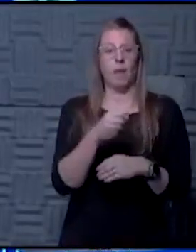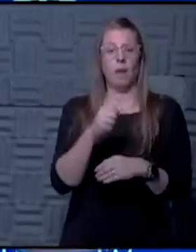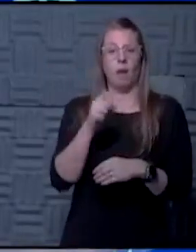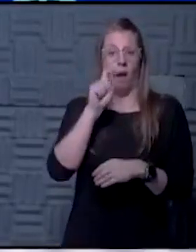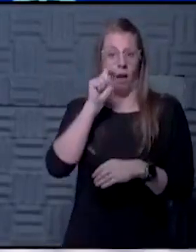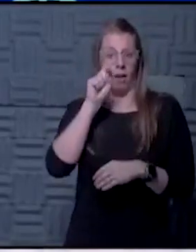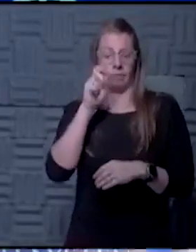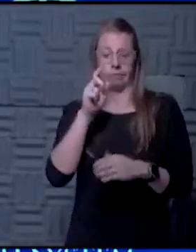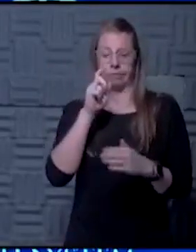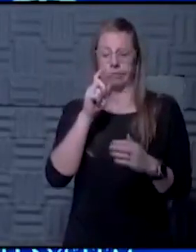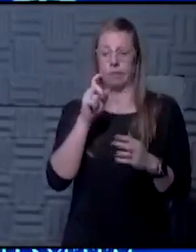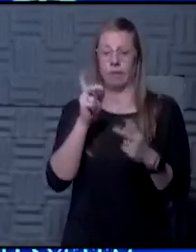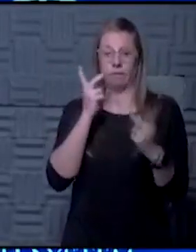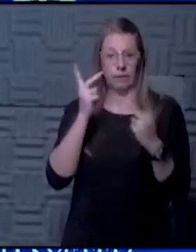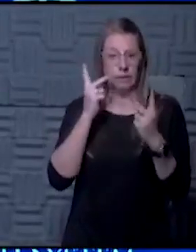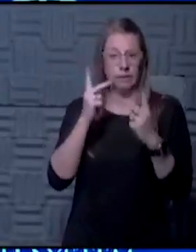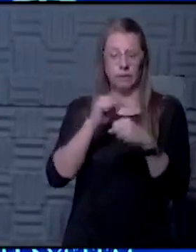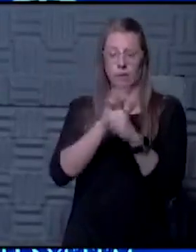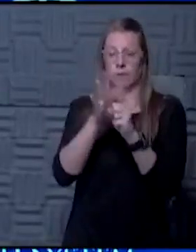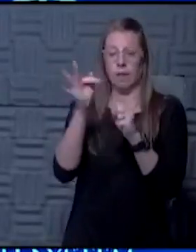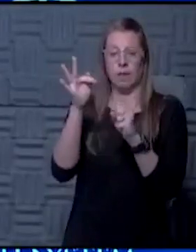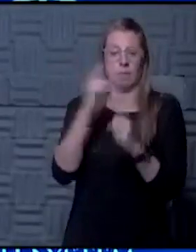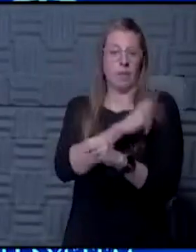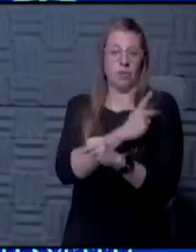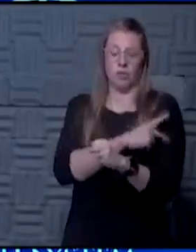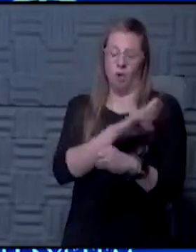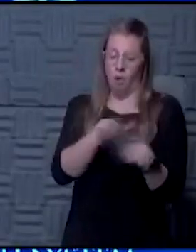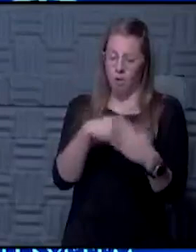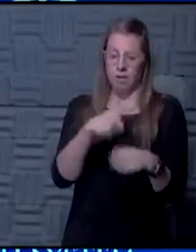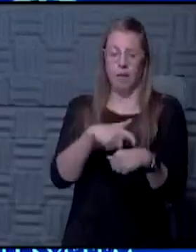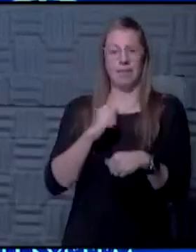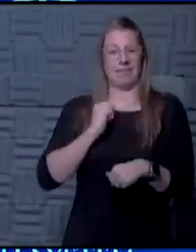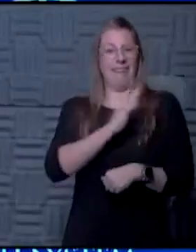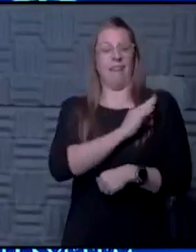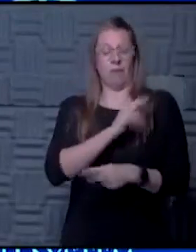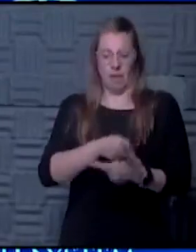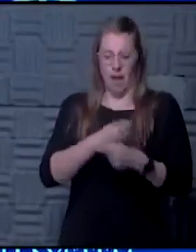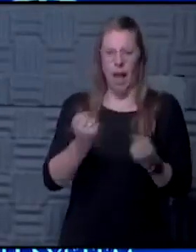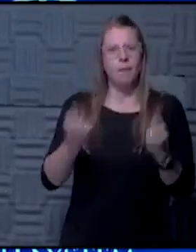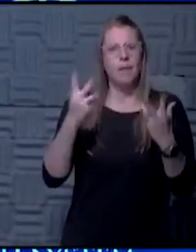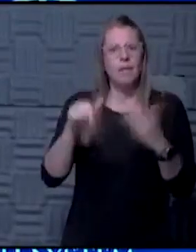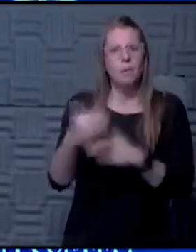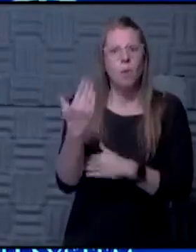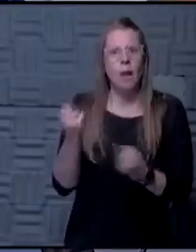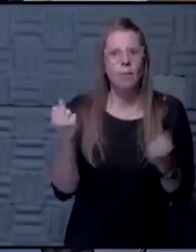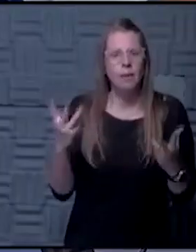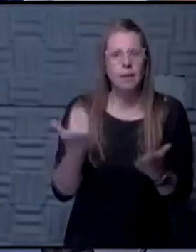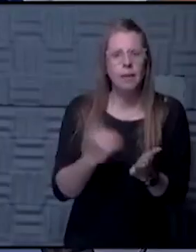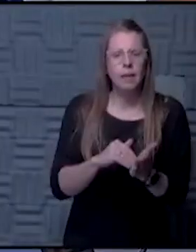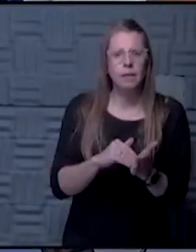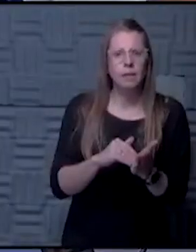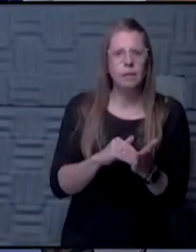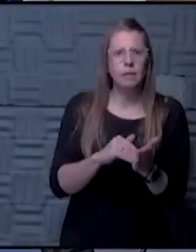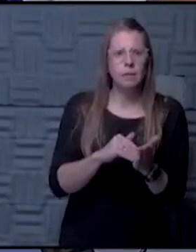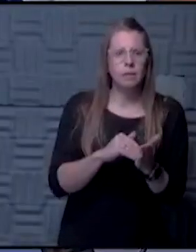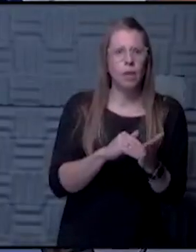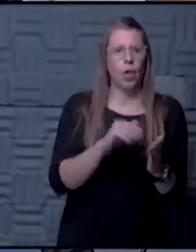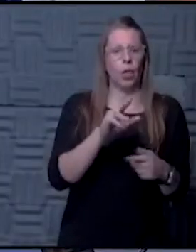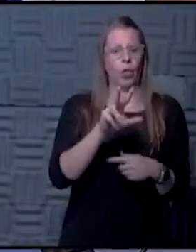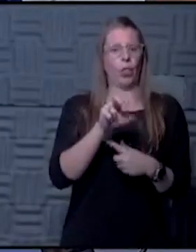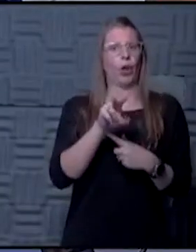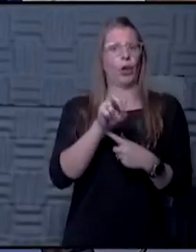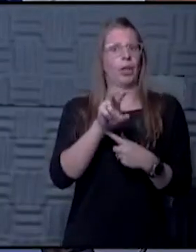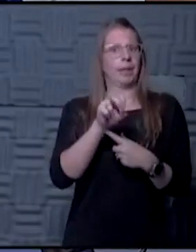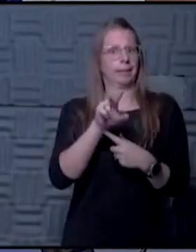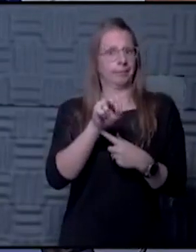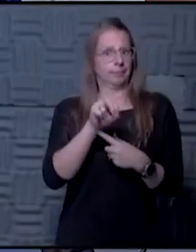patients all the time. Our staff are seeing COVID-19 patients. We care for, how many did we have this morning that are acutely ill? 30 active. Yeah.